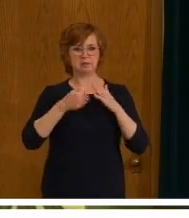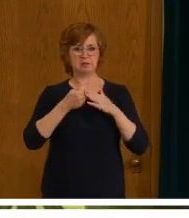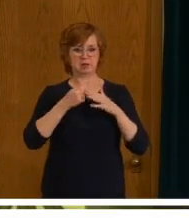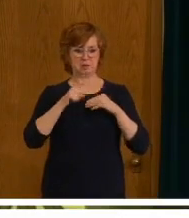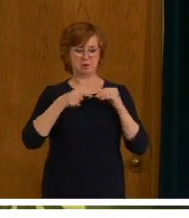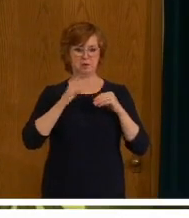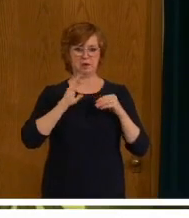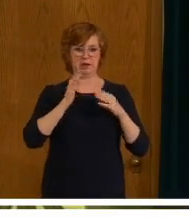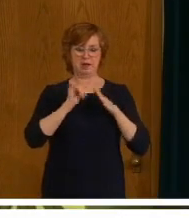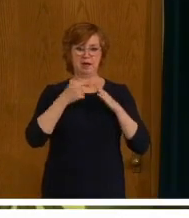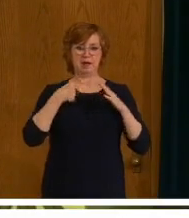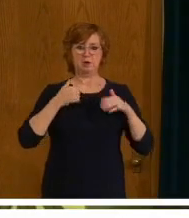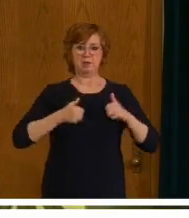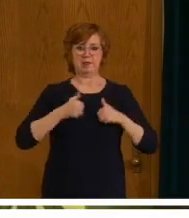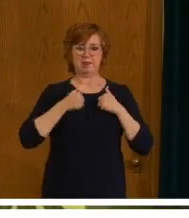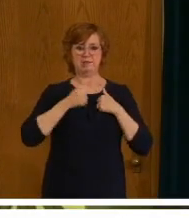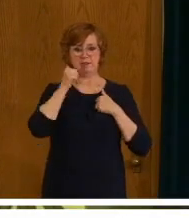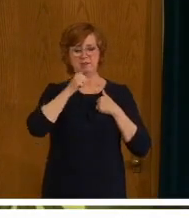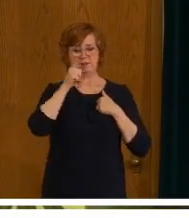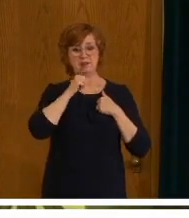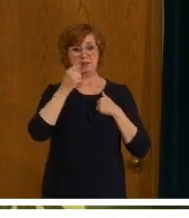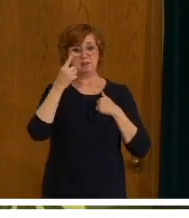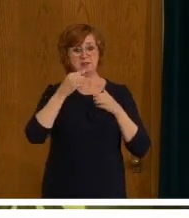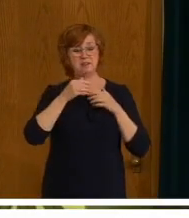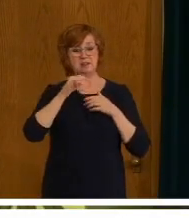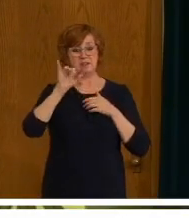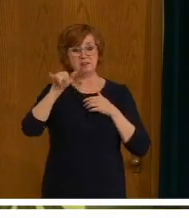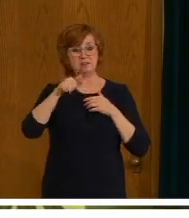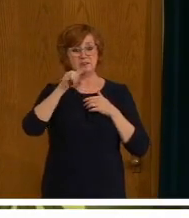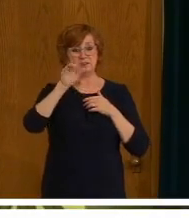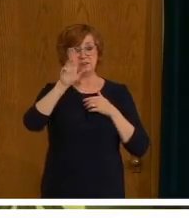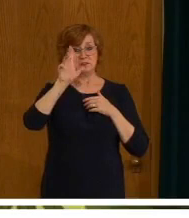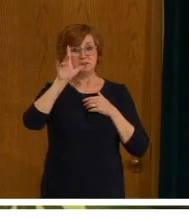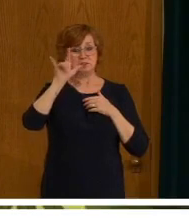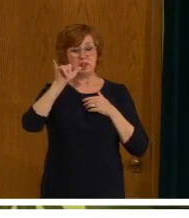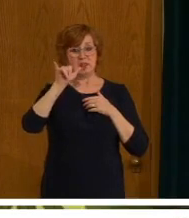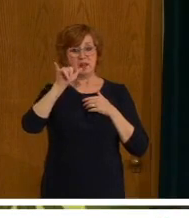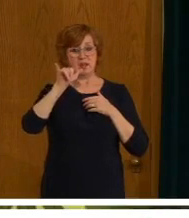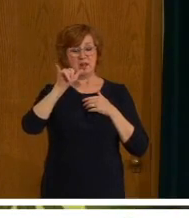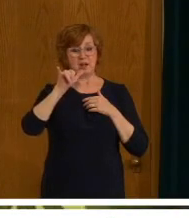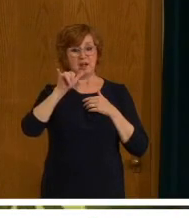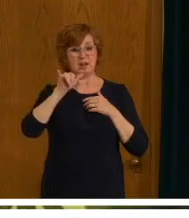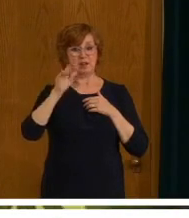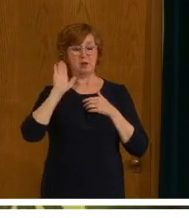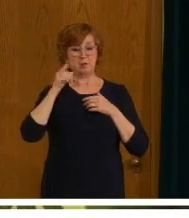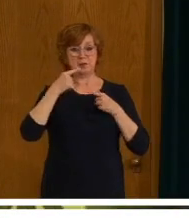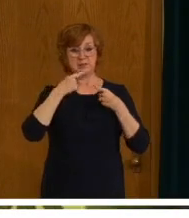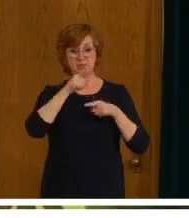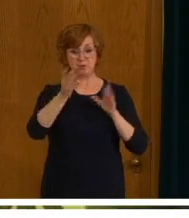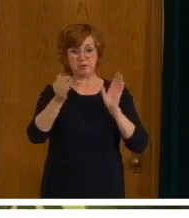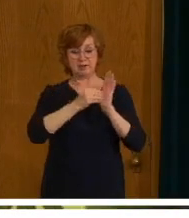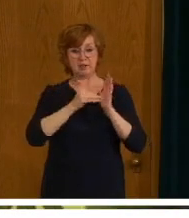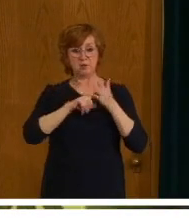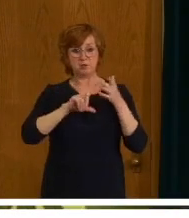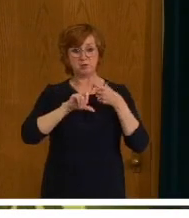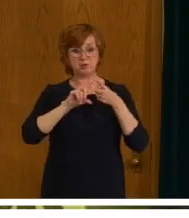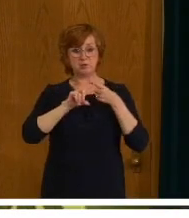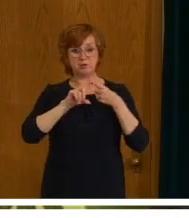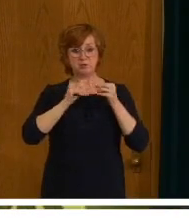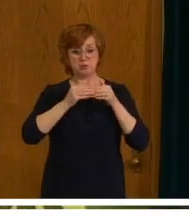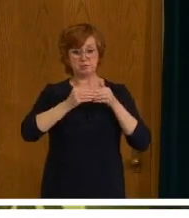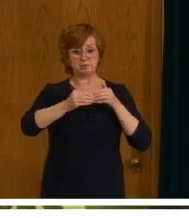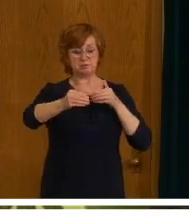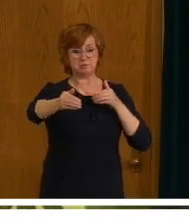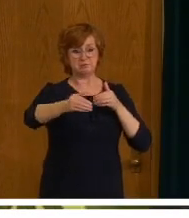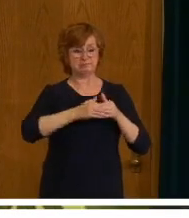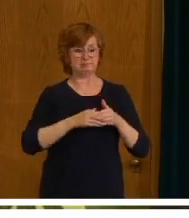day. When we get to July, in this province, that's not going to happen. We are then going to make our own